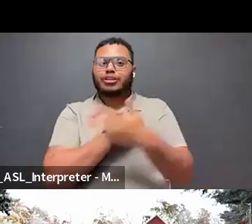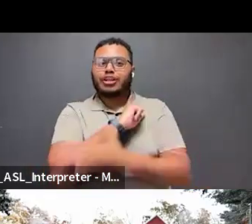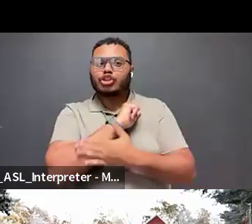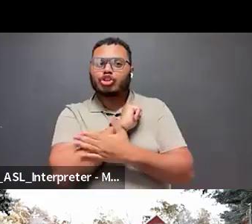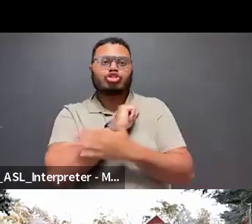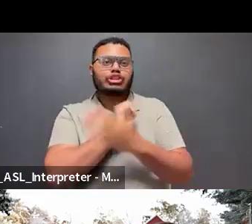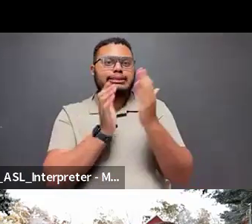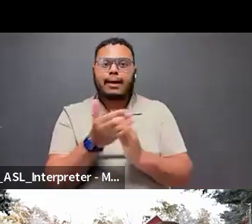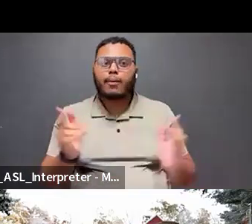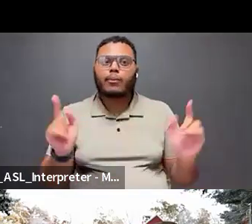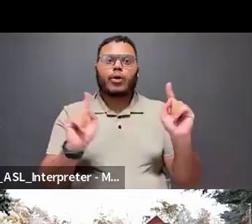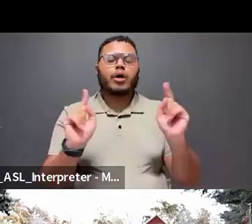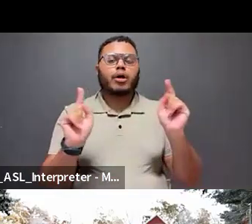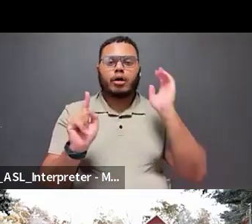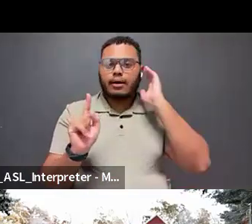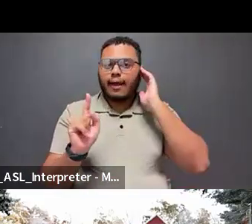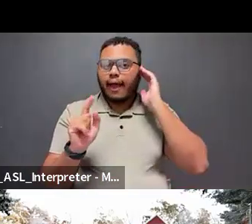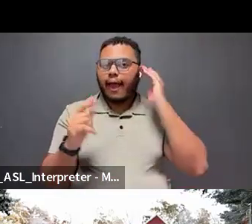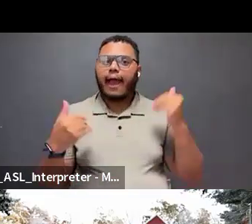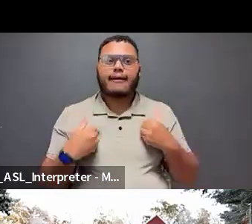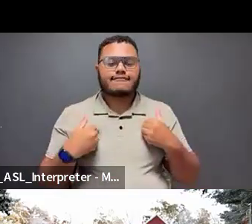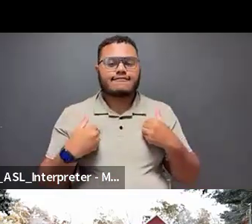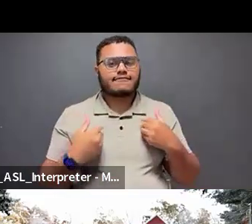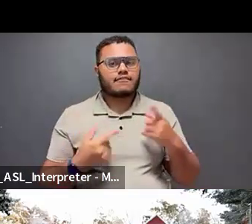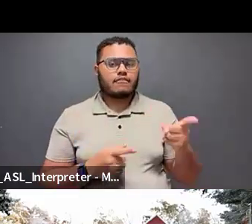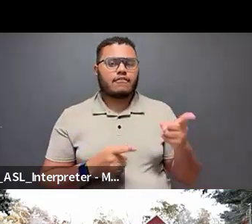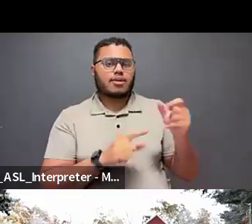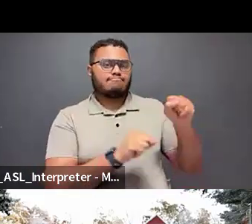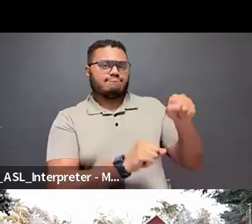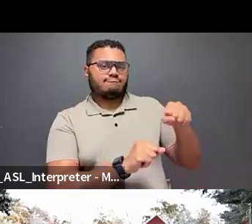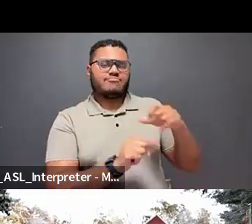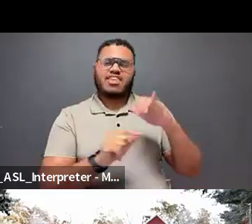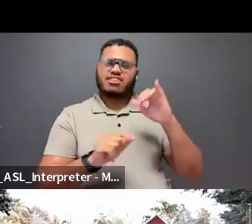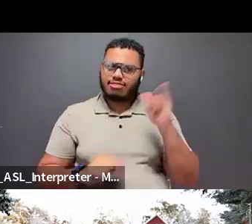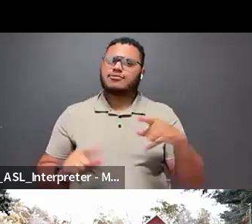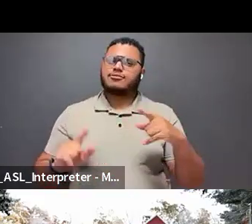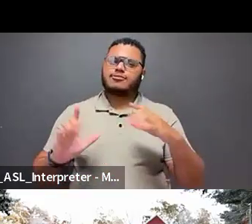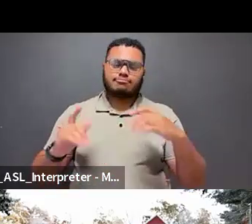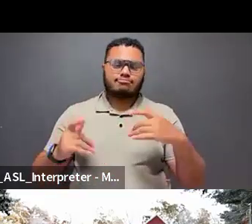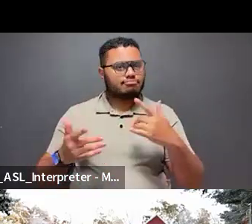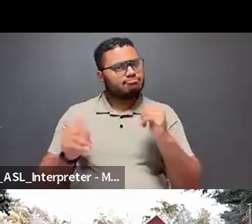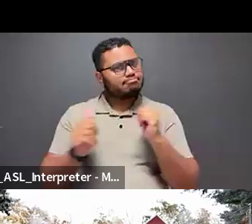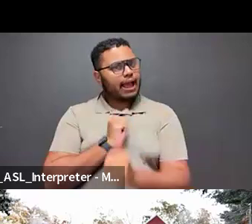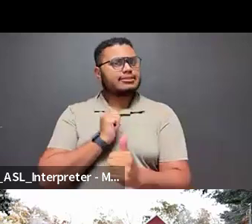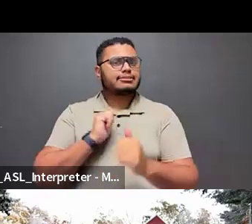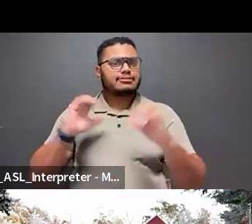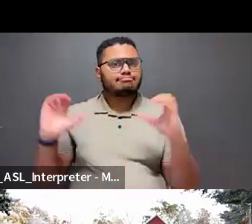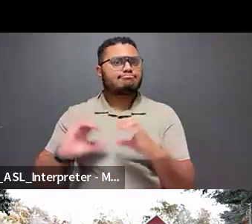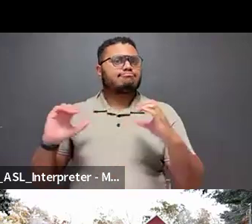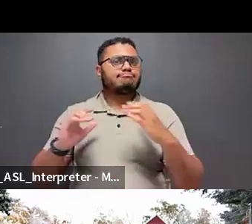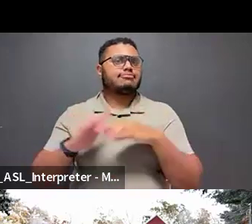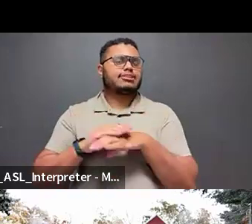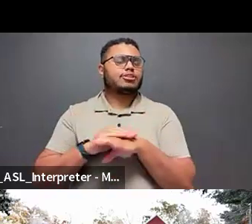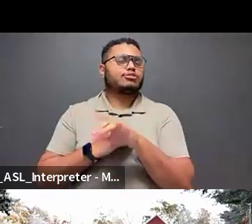somewhere, sort of have yes, this is a certified accessible trail, and what are the things